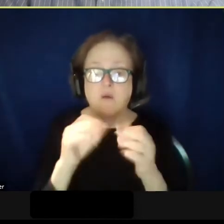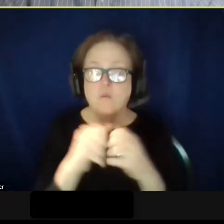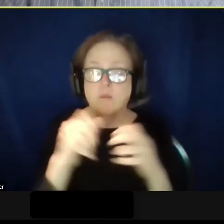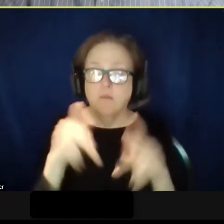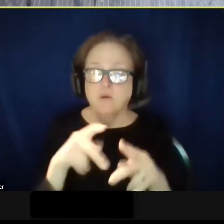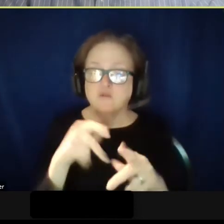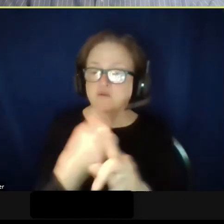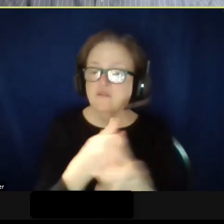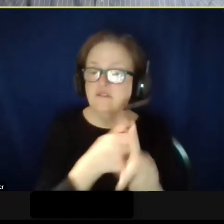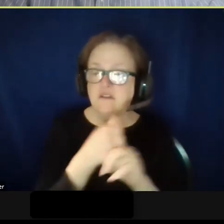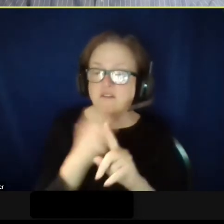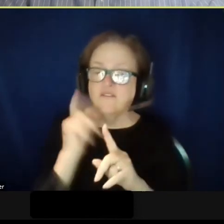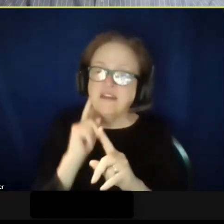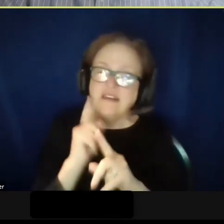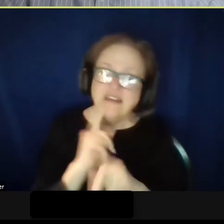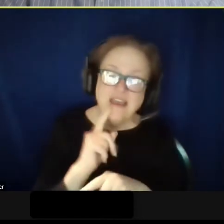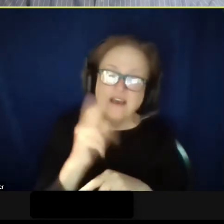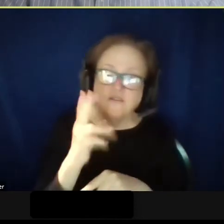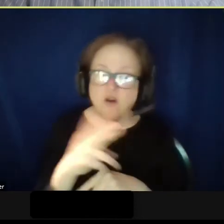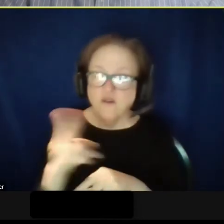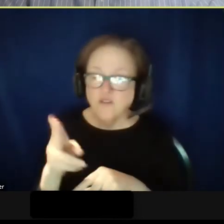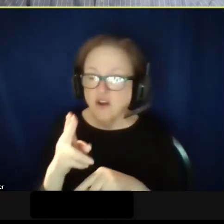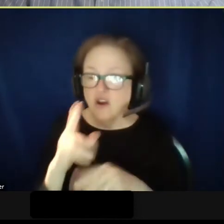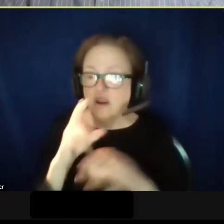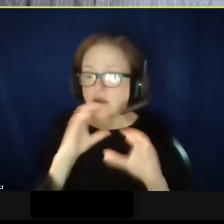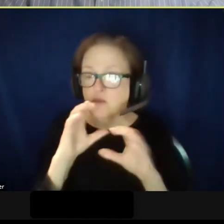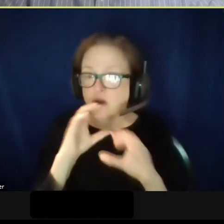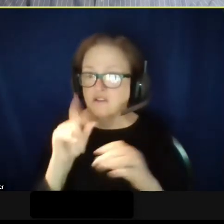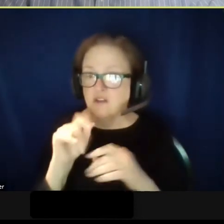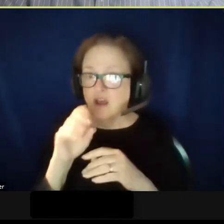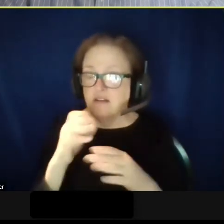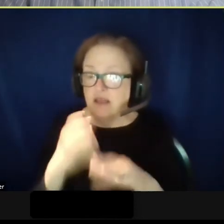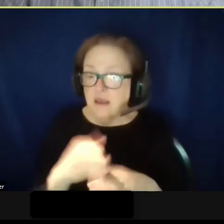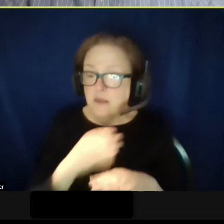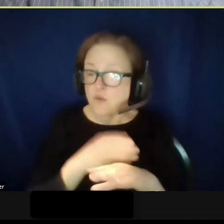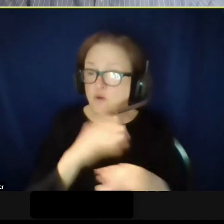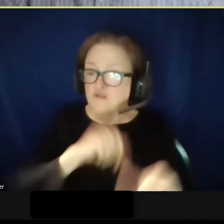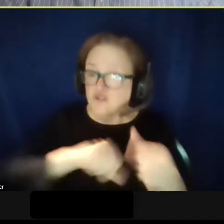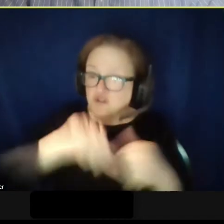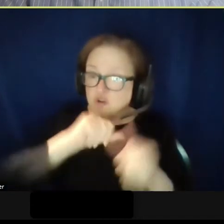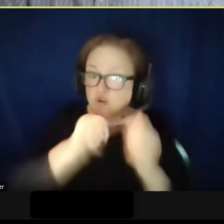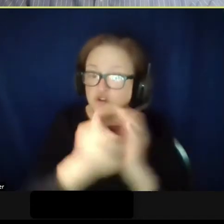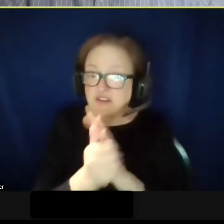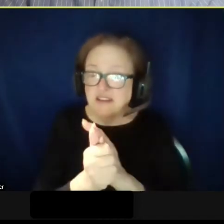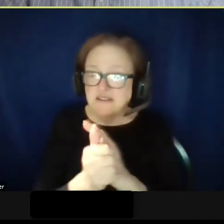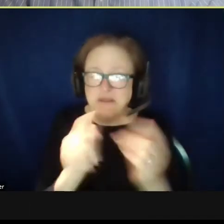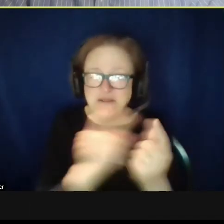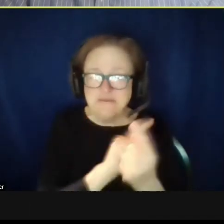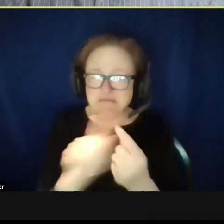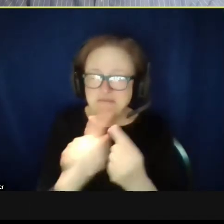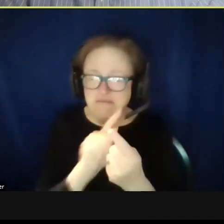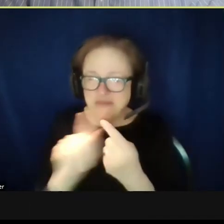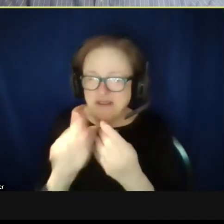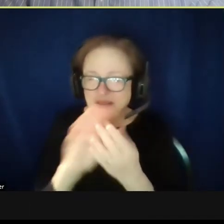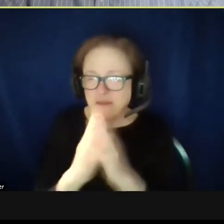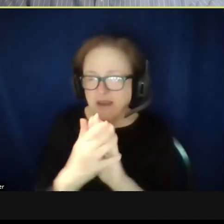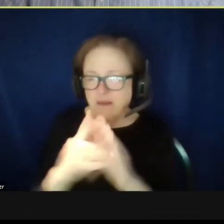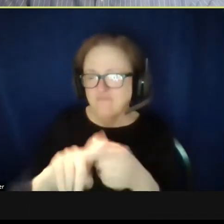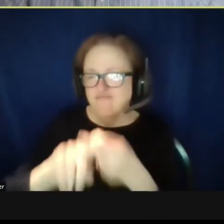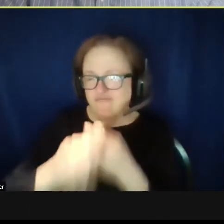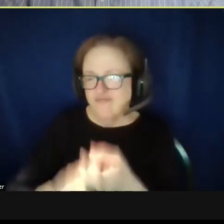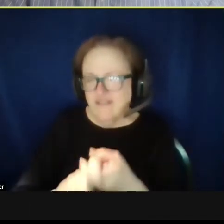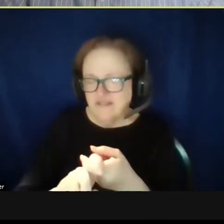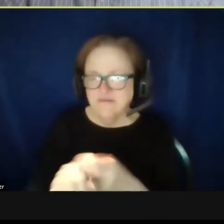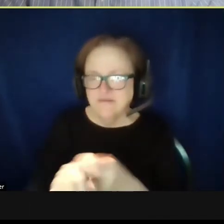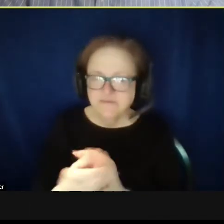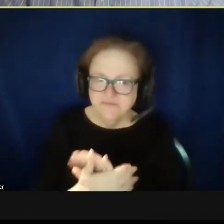similar in communication style, improve on their social skills, and to make new friends. There is a tiered subscription for this service.